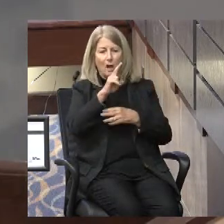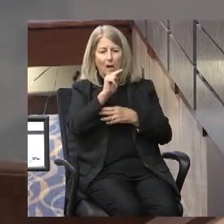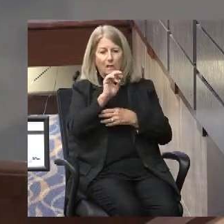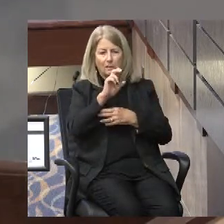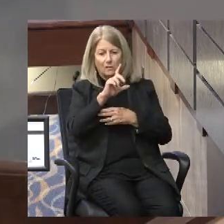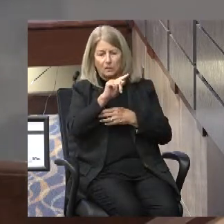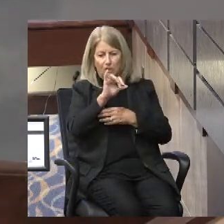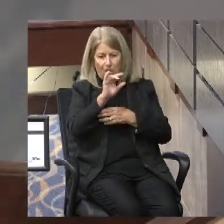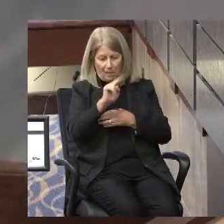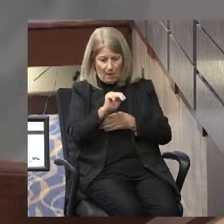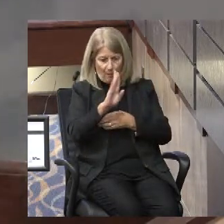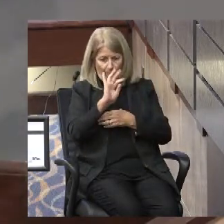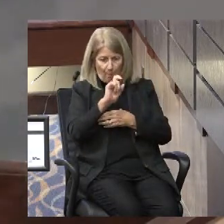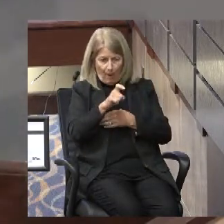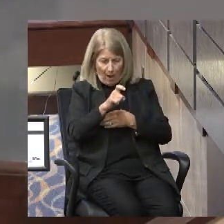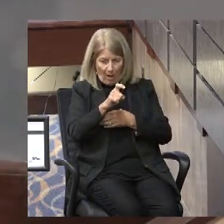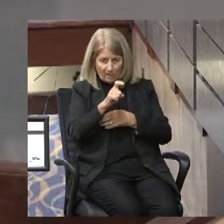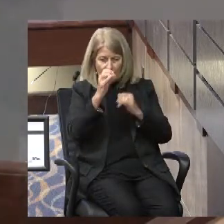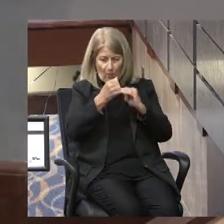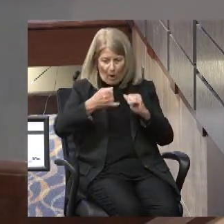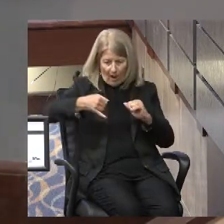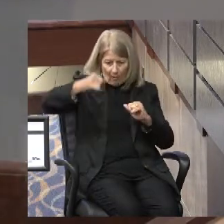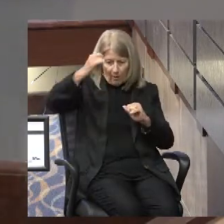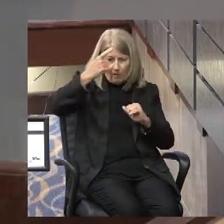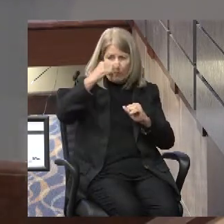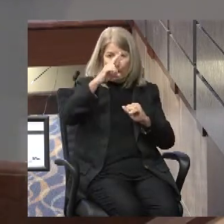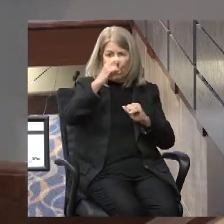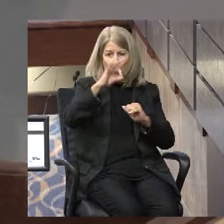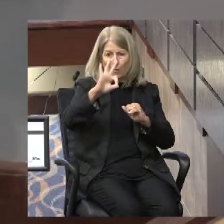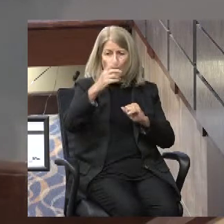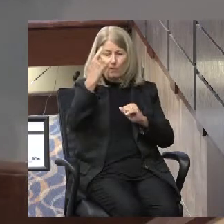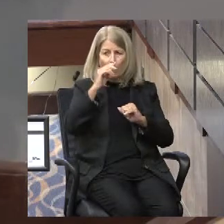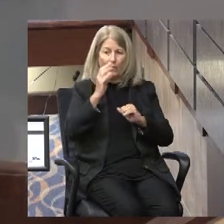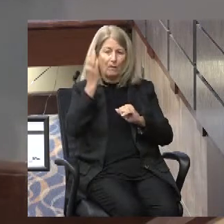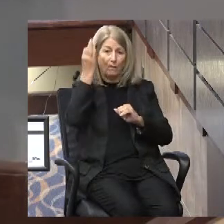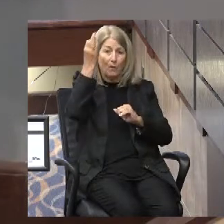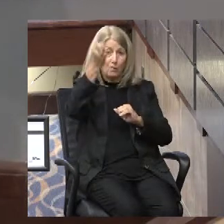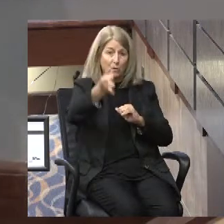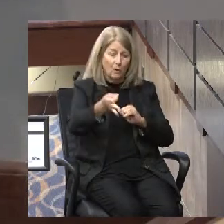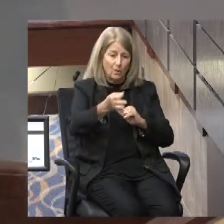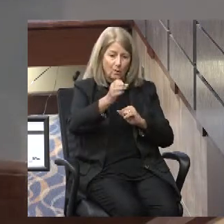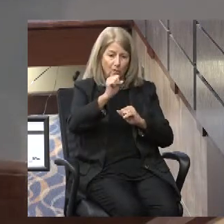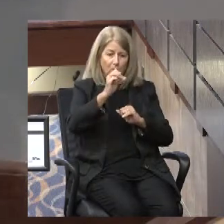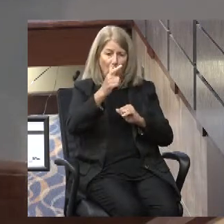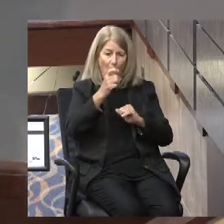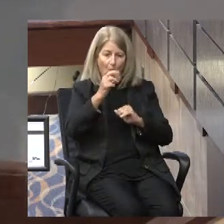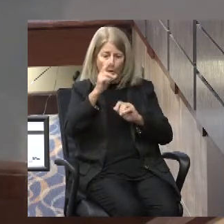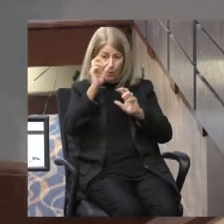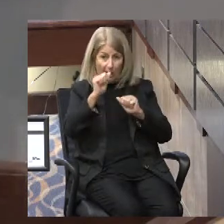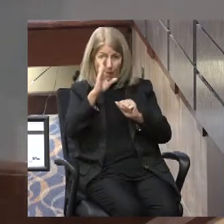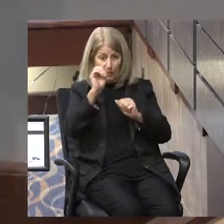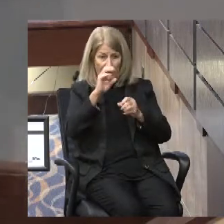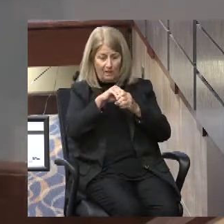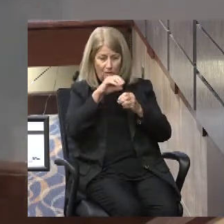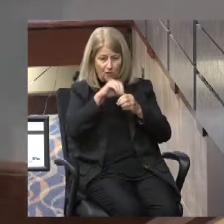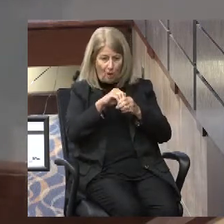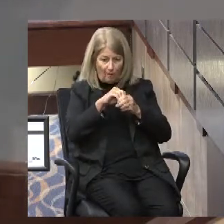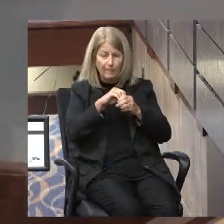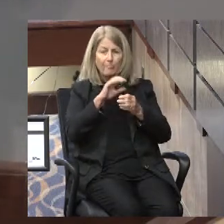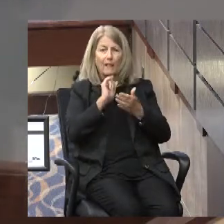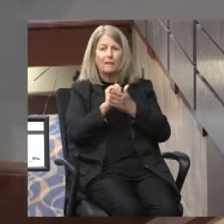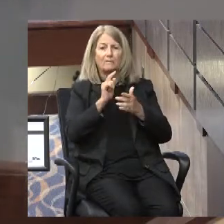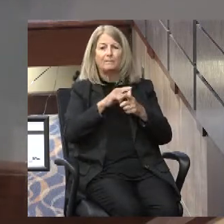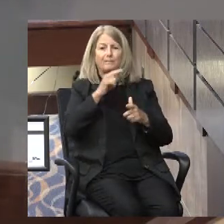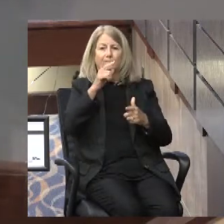panel to the roof. So in the future, solar could be installed. And this is a step being done in many places to make the homes